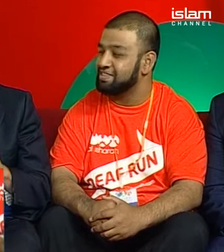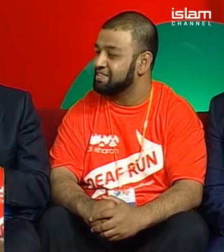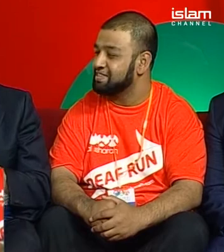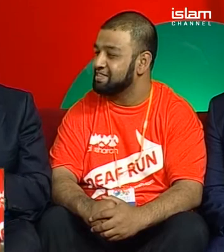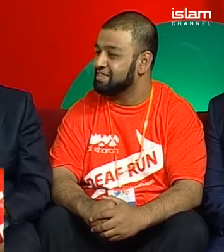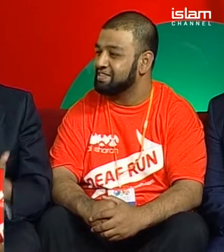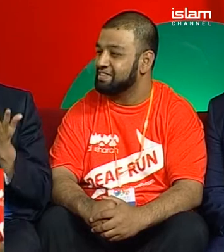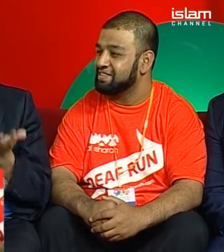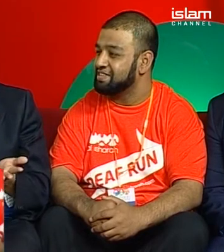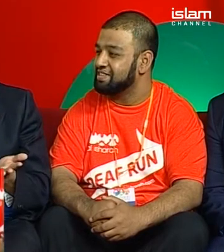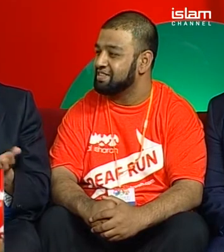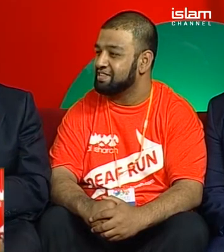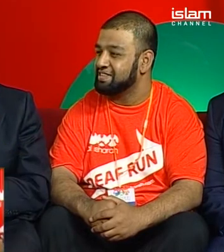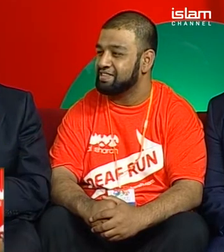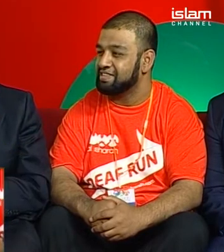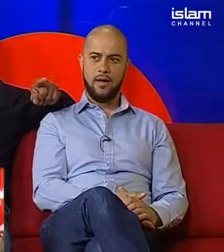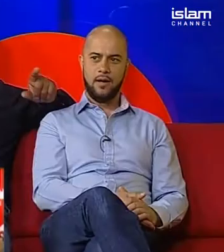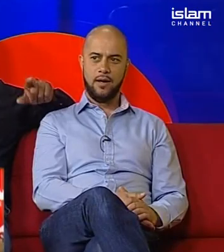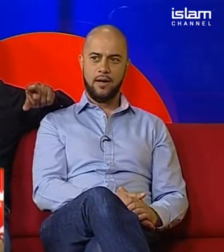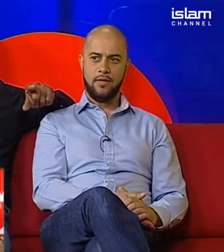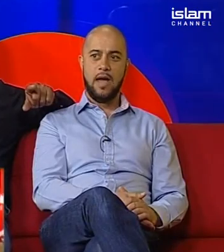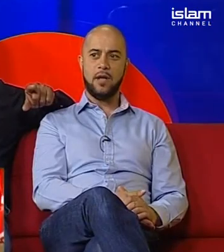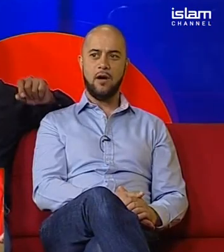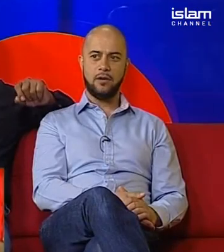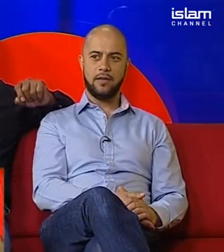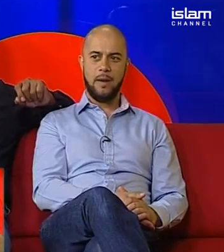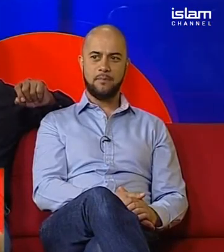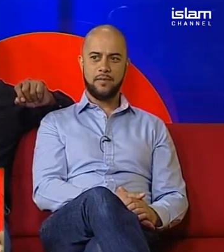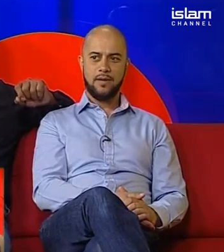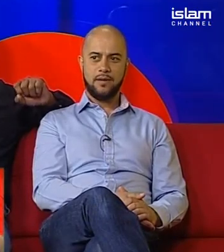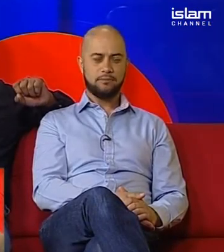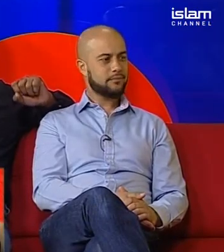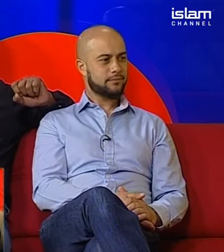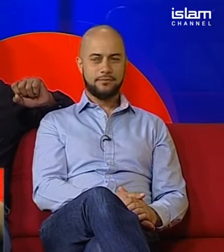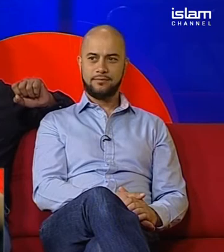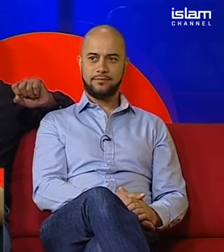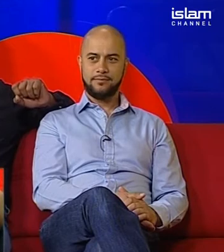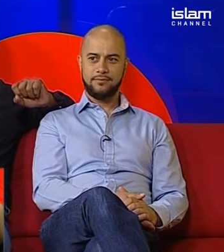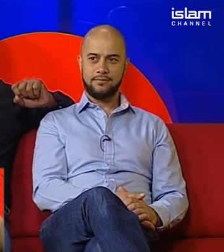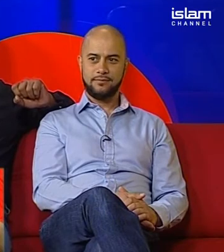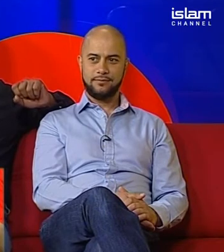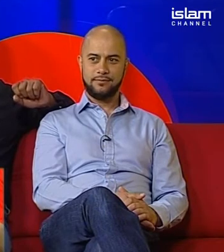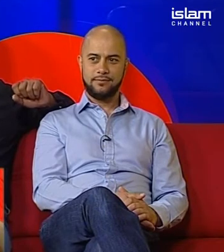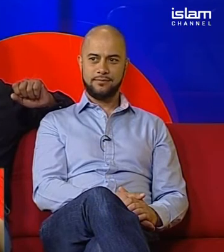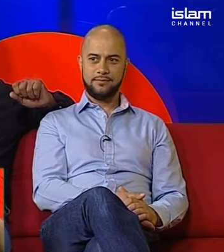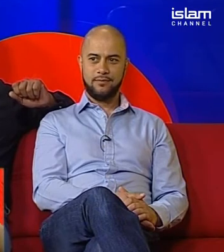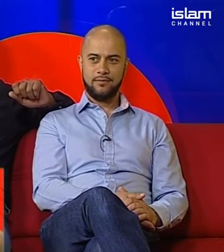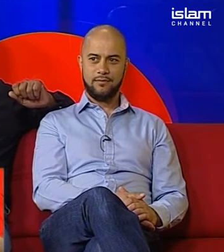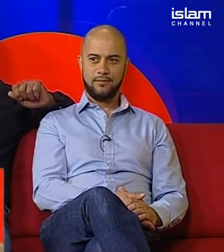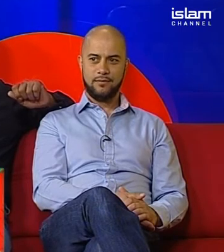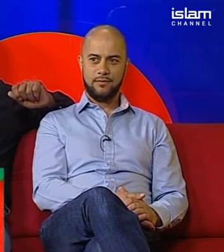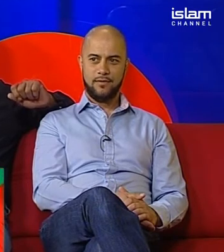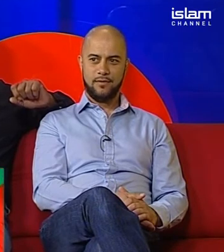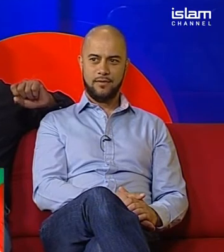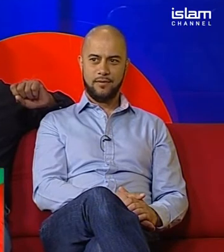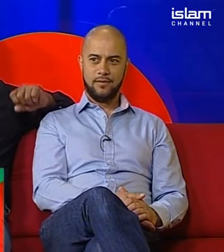we're going to be able to, hopefully, you're going to sign everything that we're saying. There we go. Brilliant. Look at that. So people who are watching today, who are unable